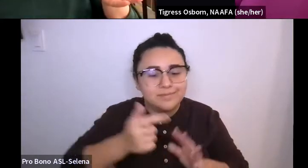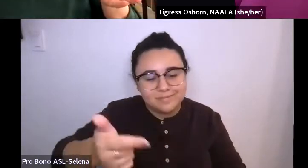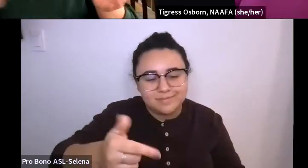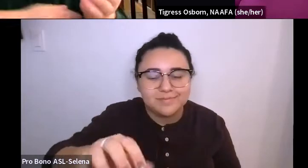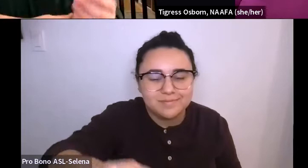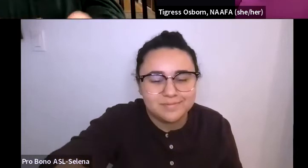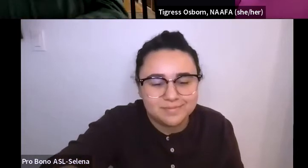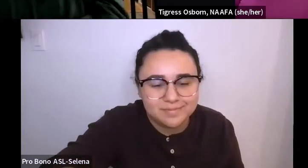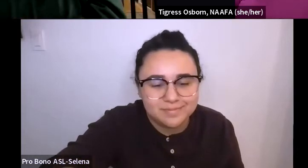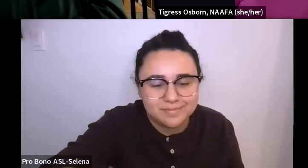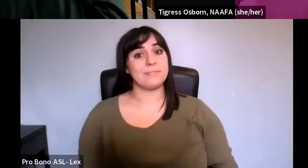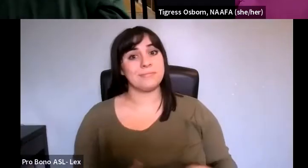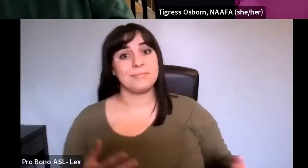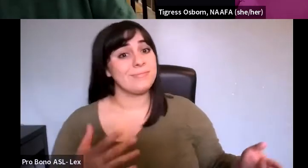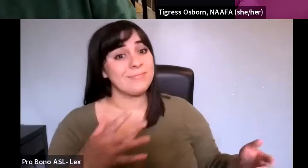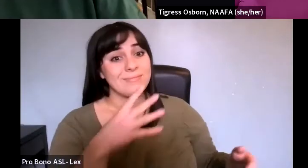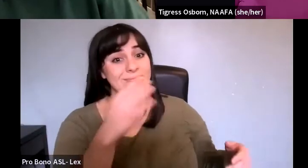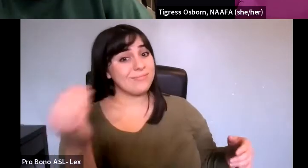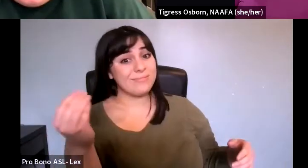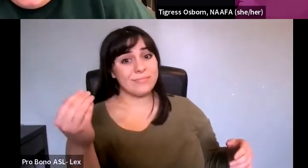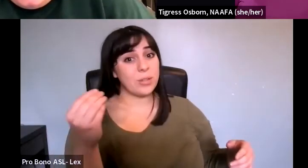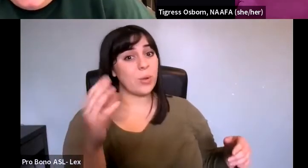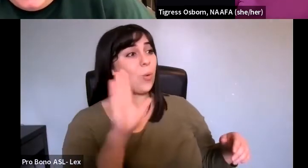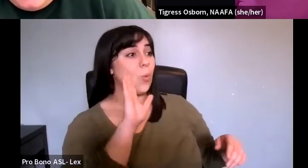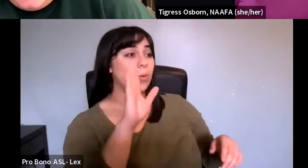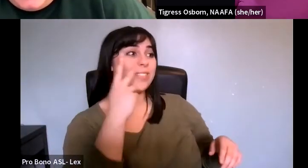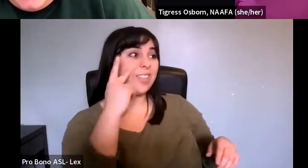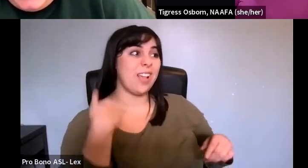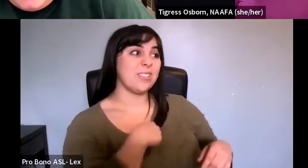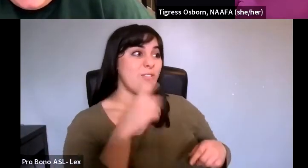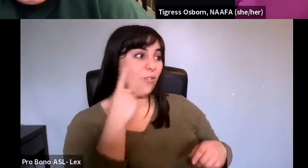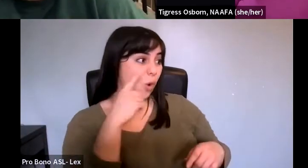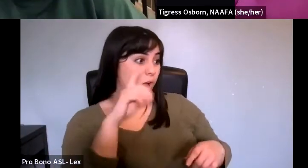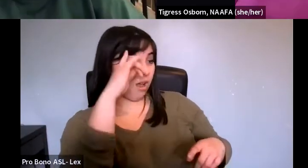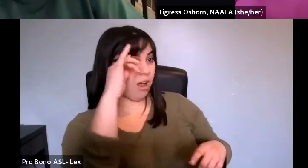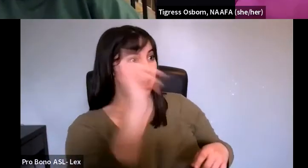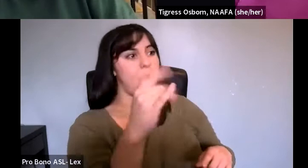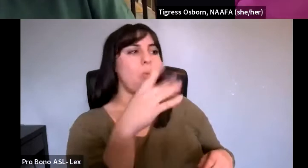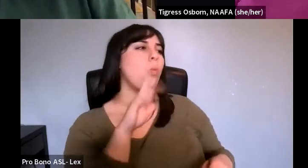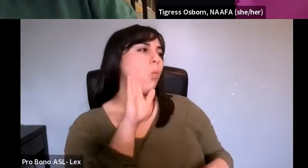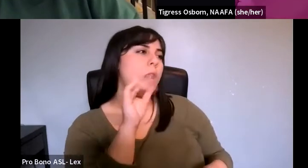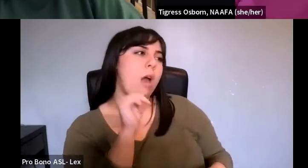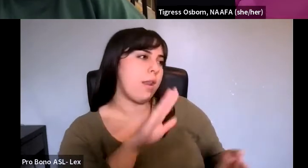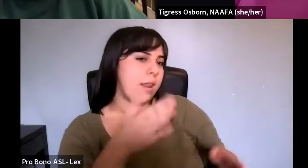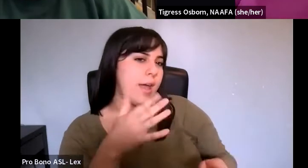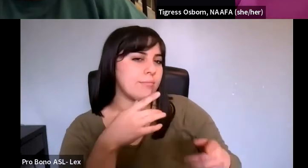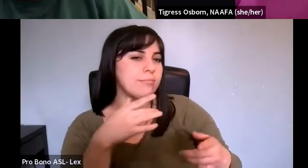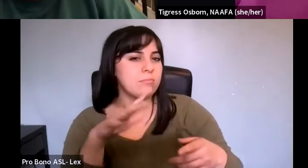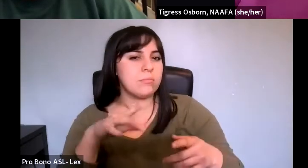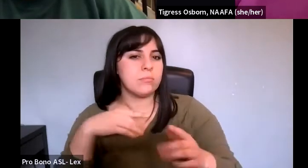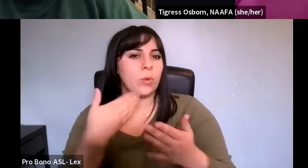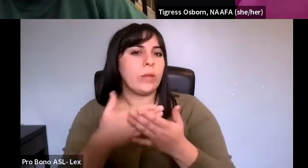And for a long time, because we're not all dying when we're 30 like we like to tell us we are going to, right? Have you made it past 30? How old are you,